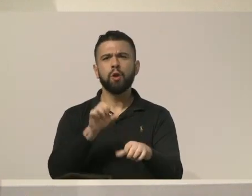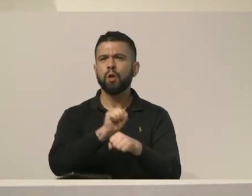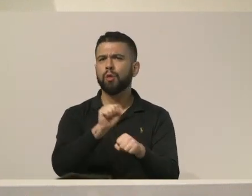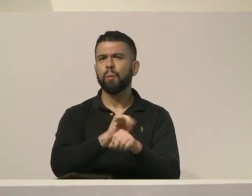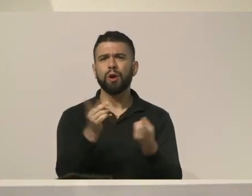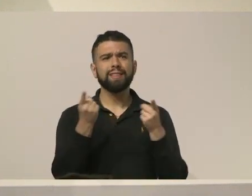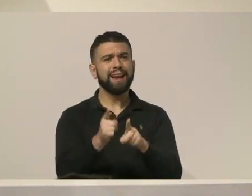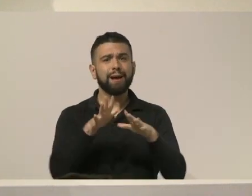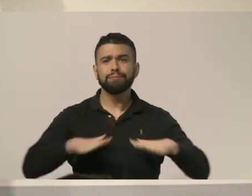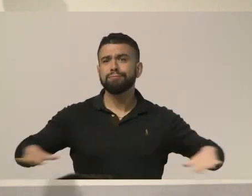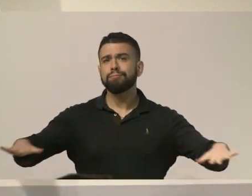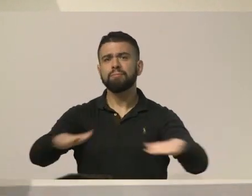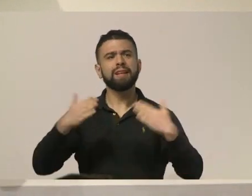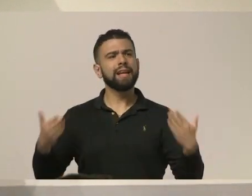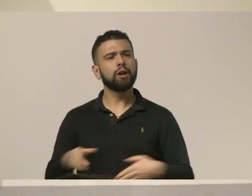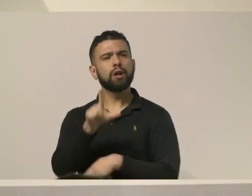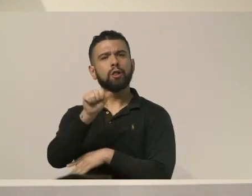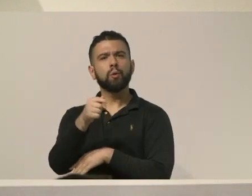across LaGuardia.